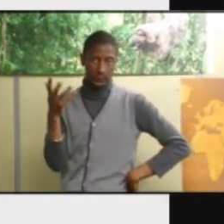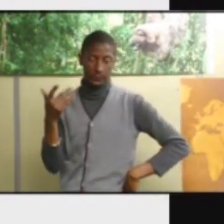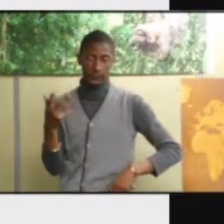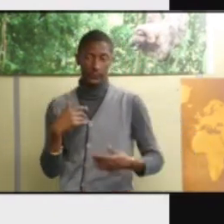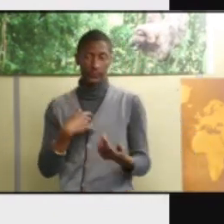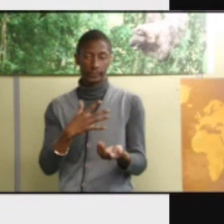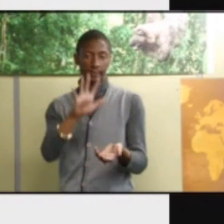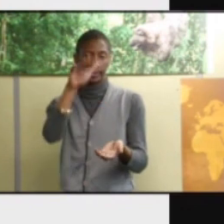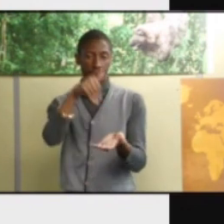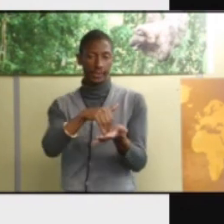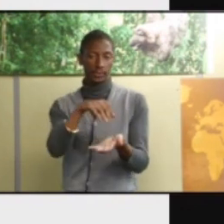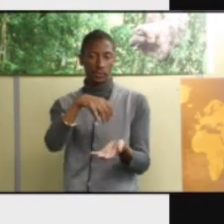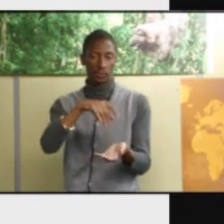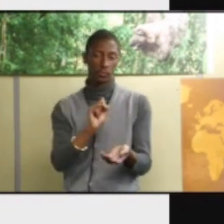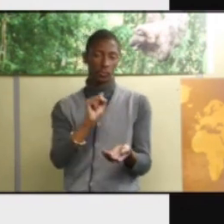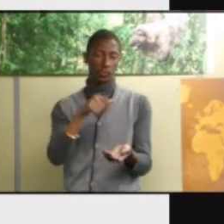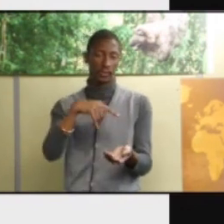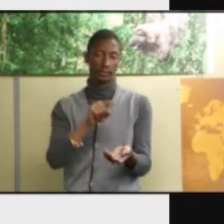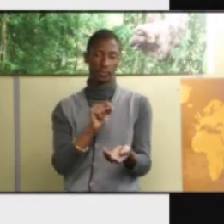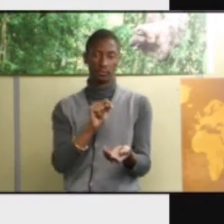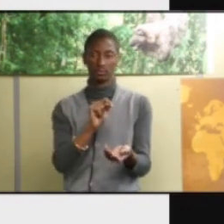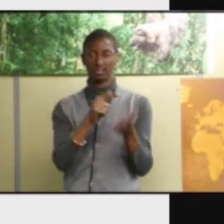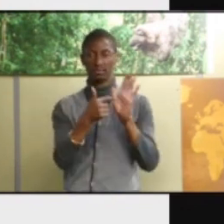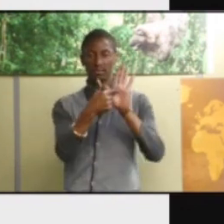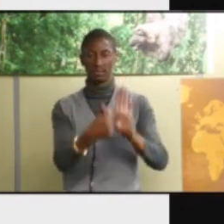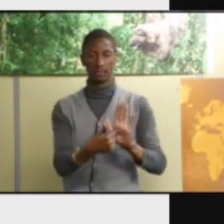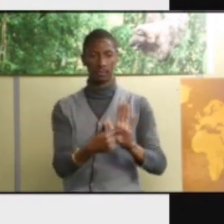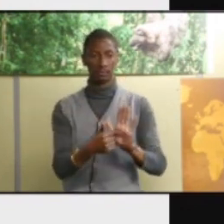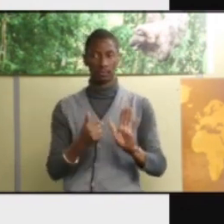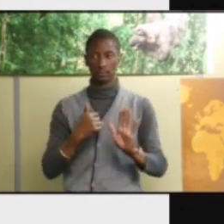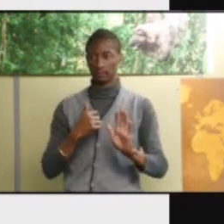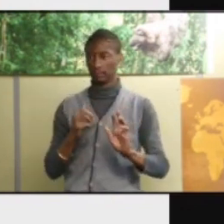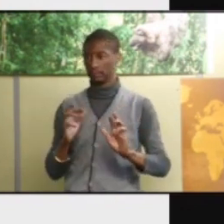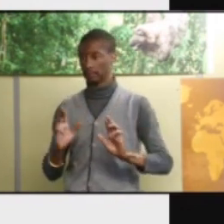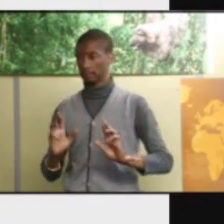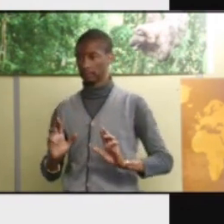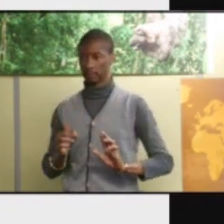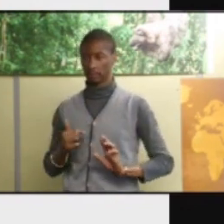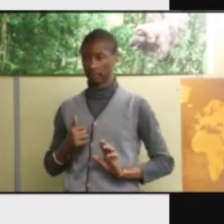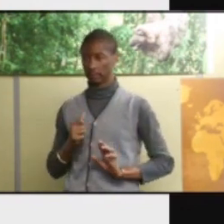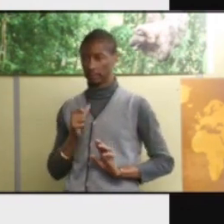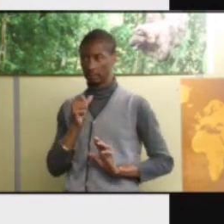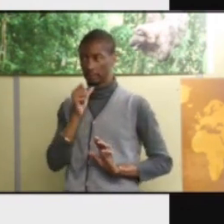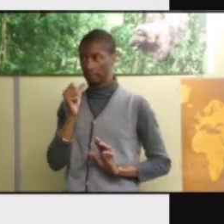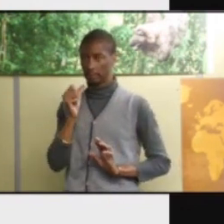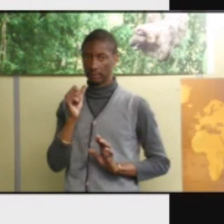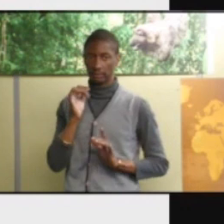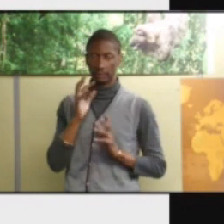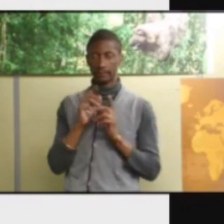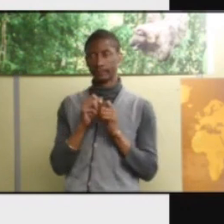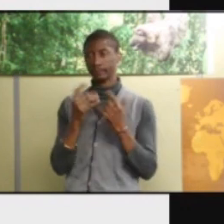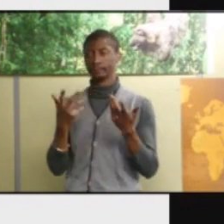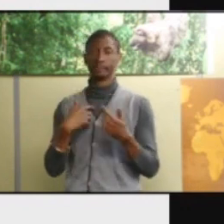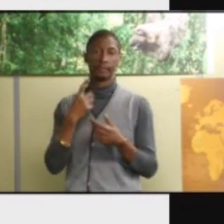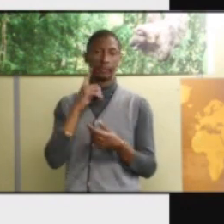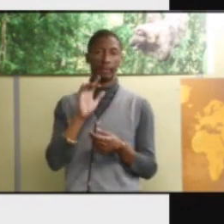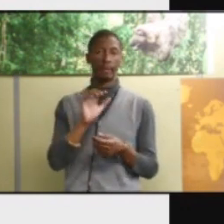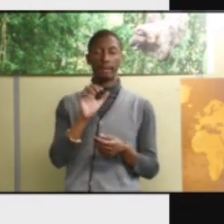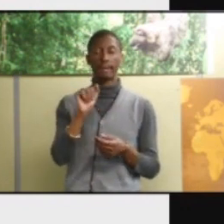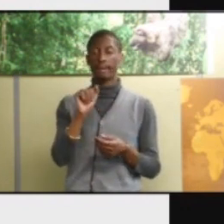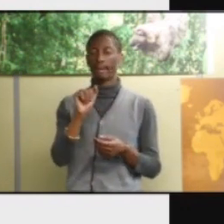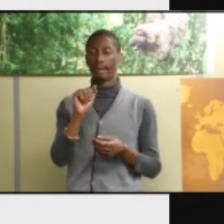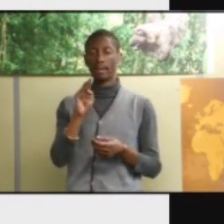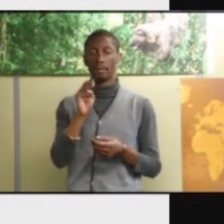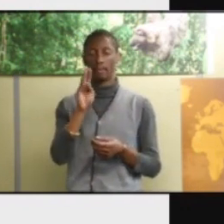5,000 square foot exhibit. I hope I'm not, so like for example at NMAI, maybe